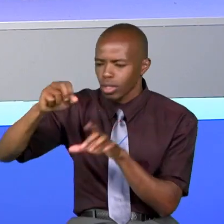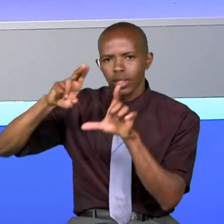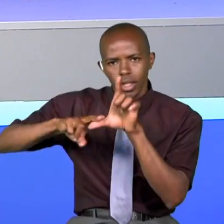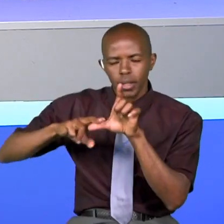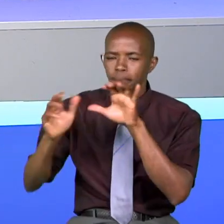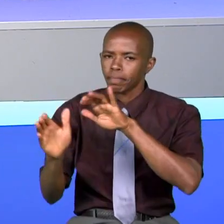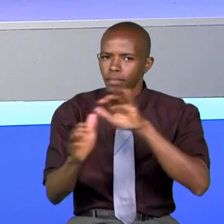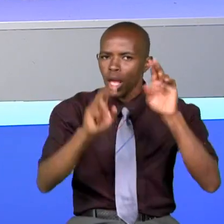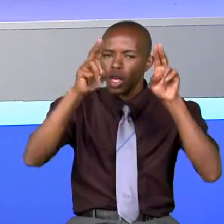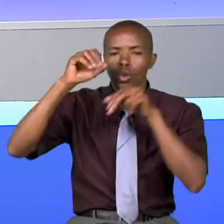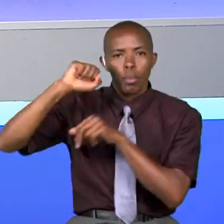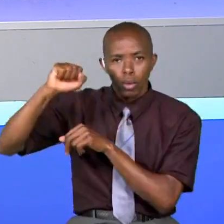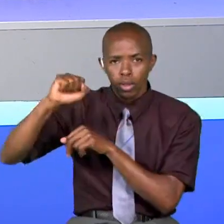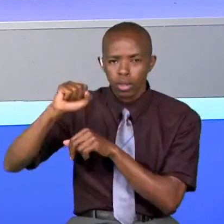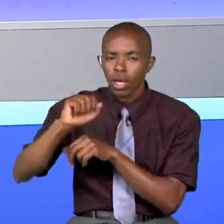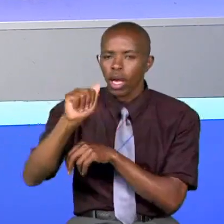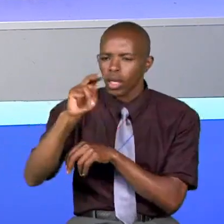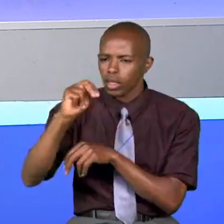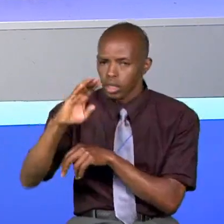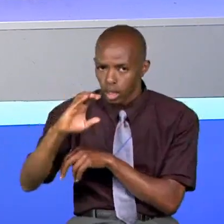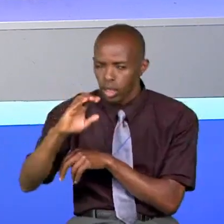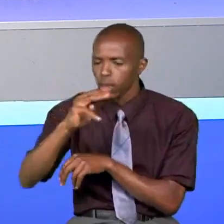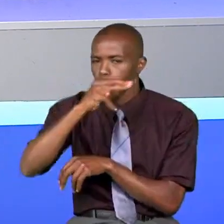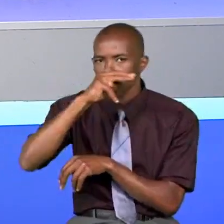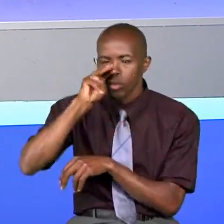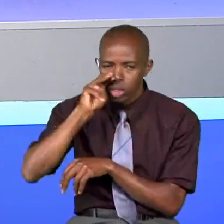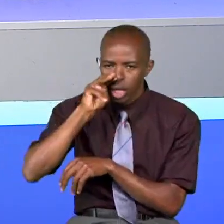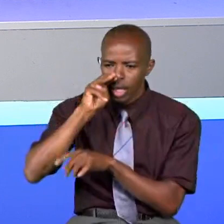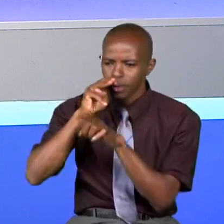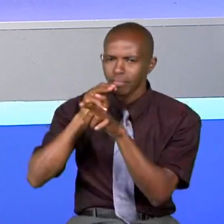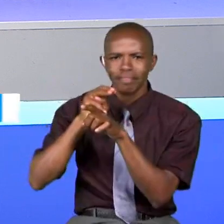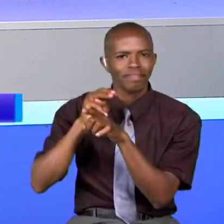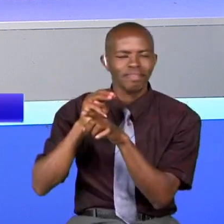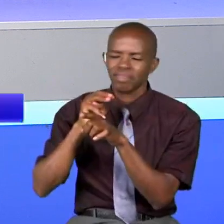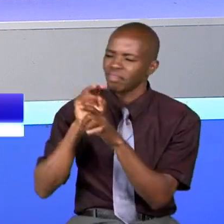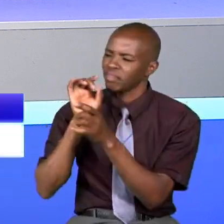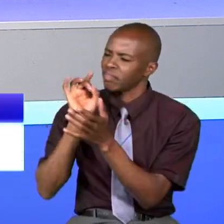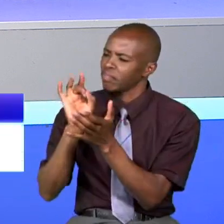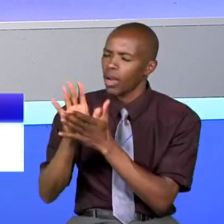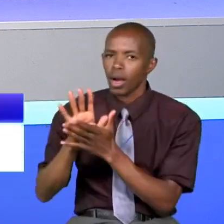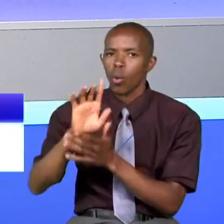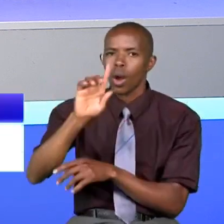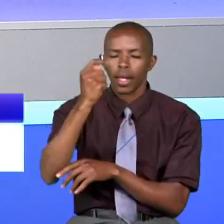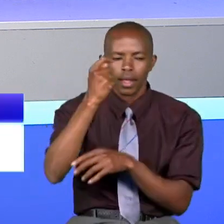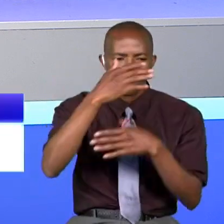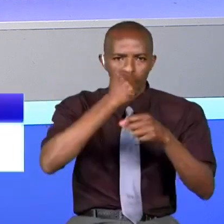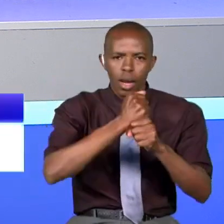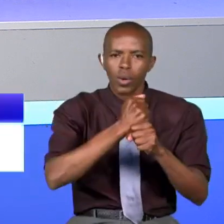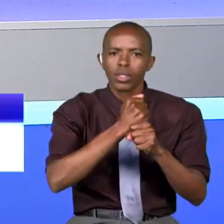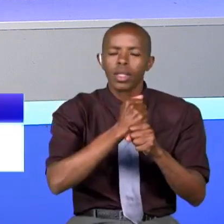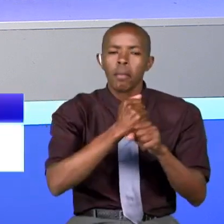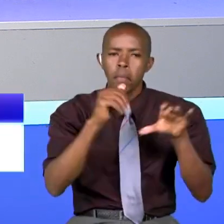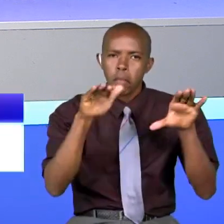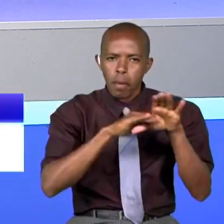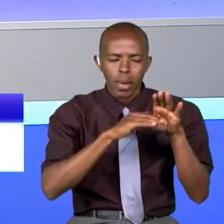Now back to matters politics, where ANC party leader Musalia Mudavadi has ravaged speculations that One Kenya Alliance members meeting with